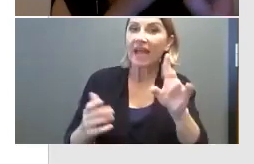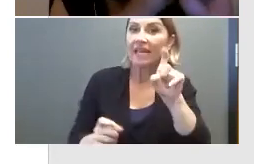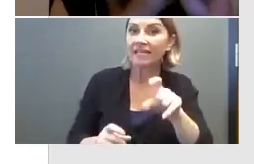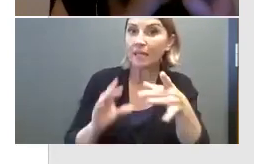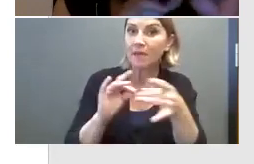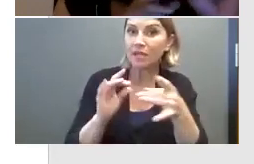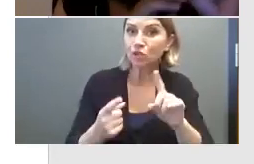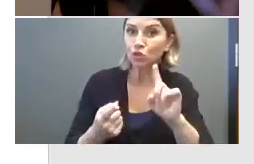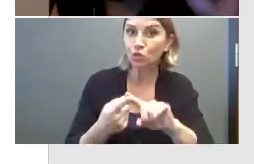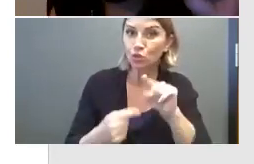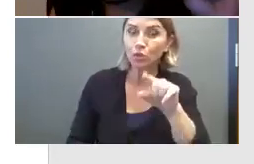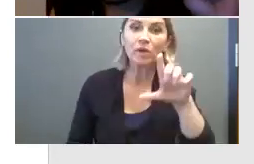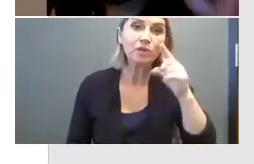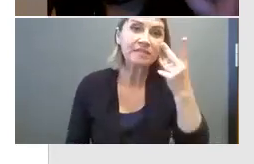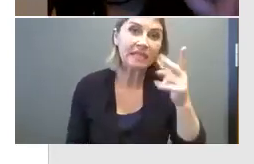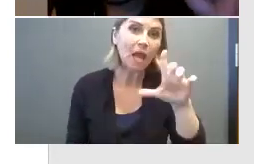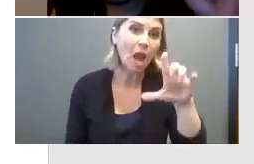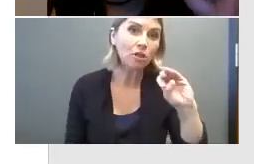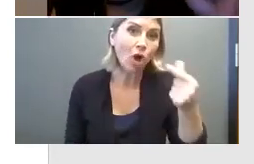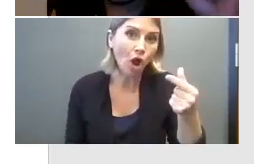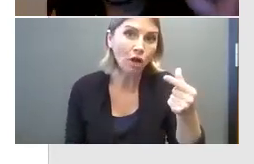you see log and